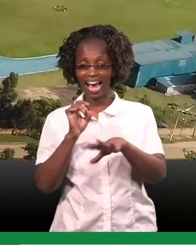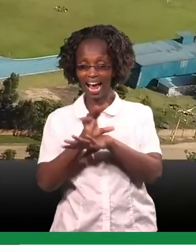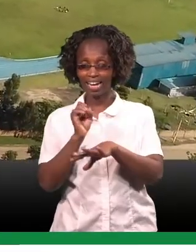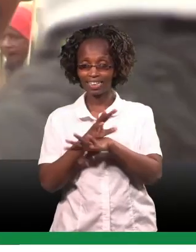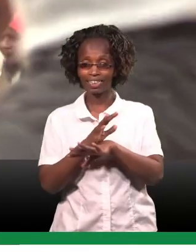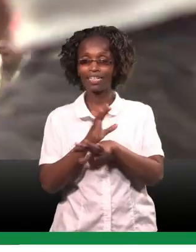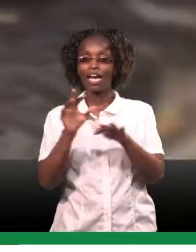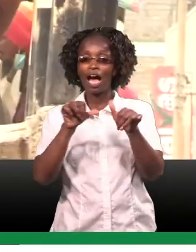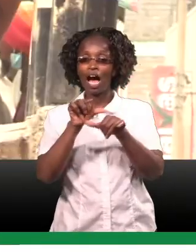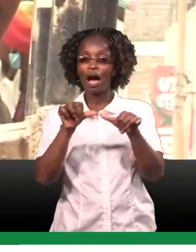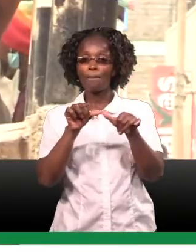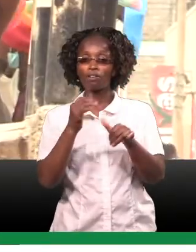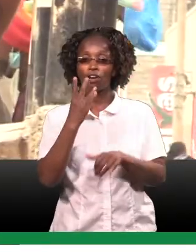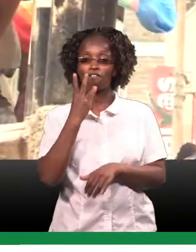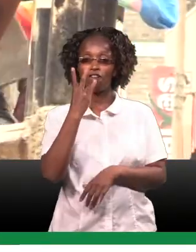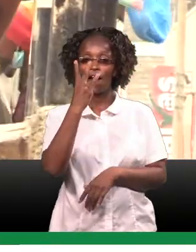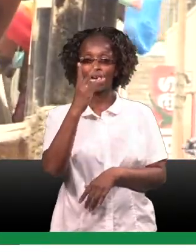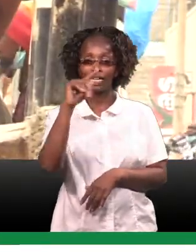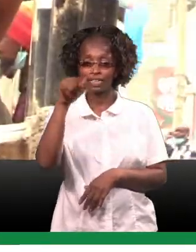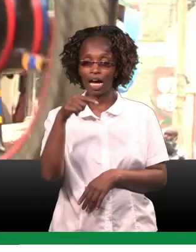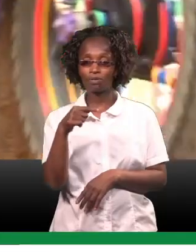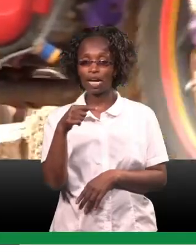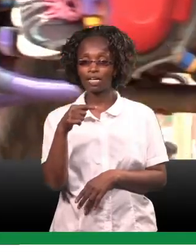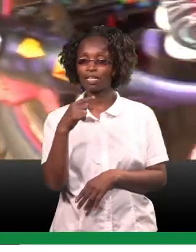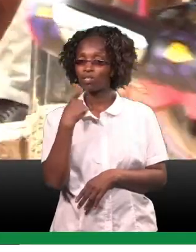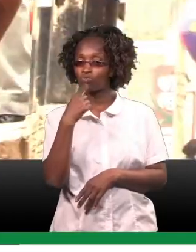humu nchini wakisemekana